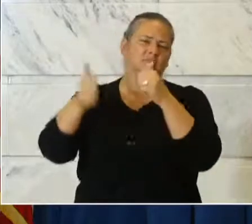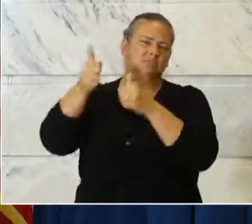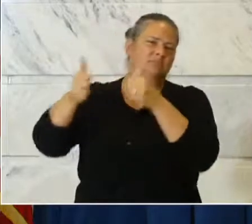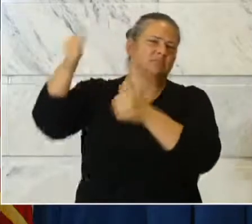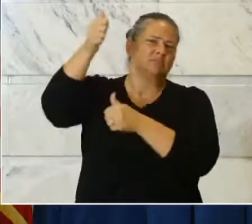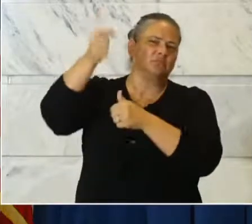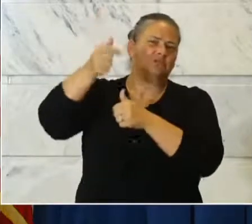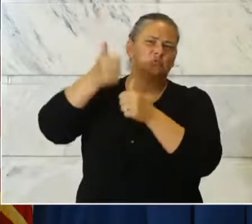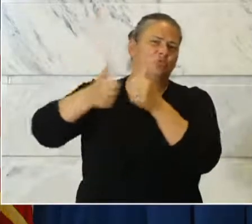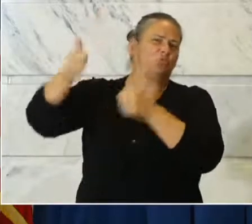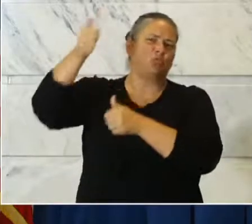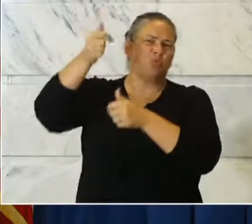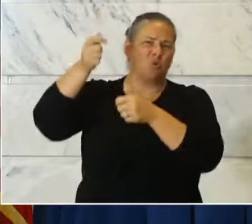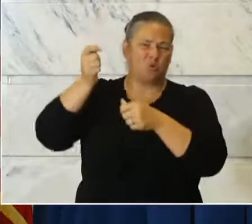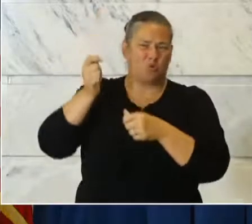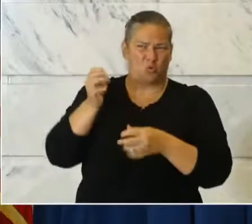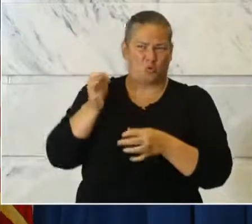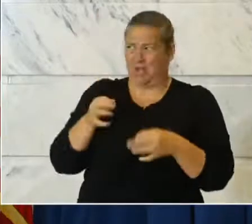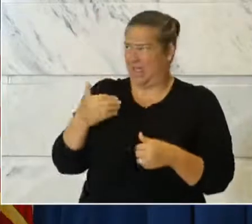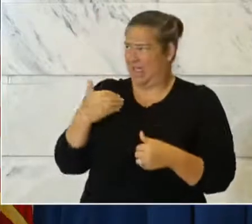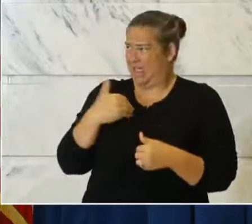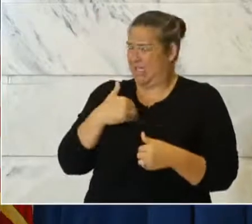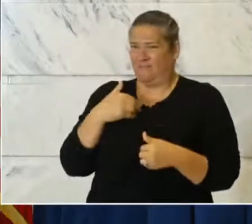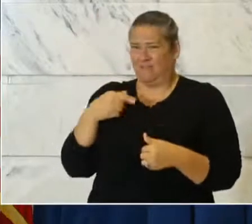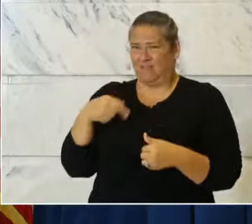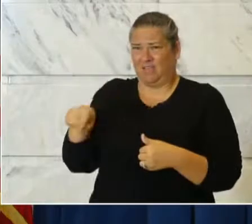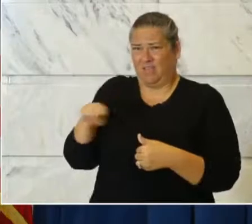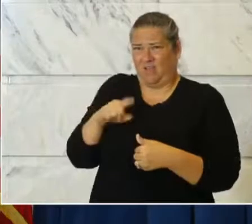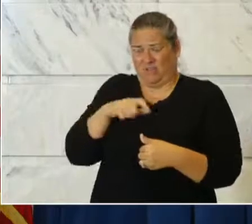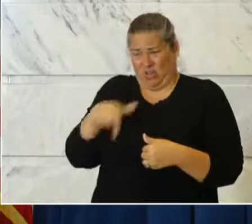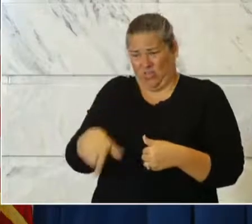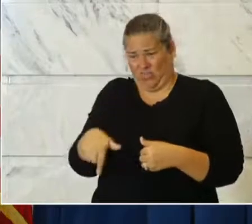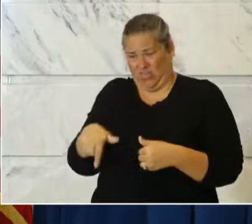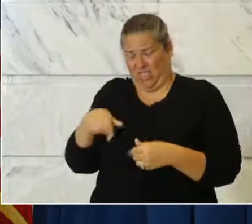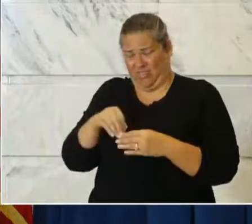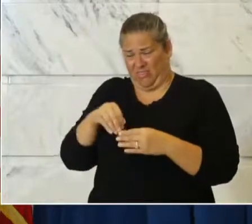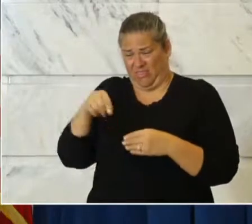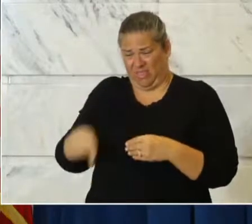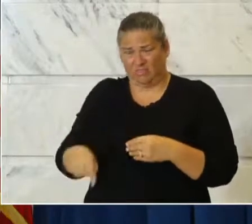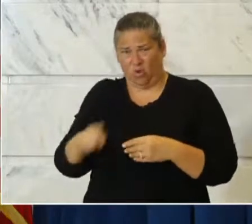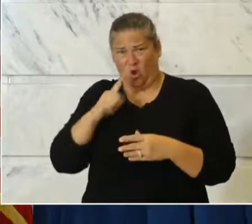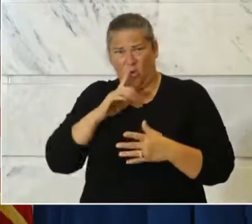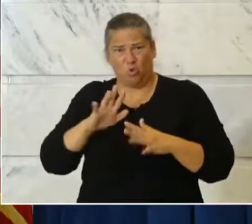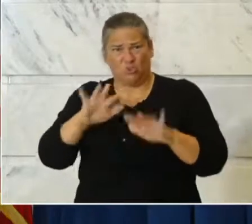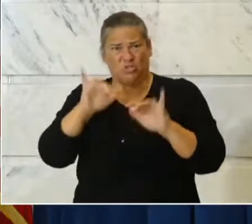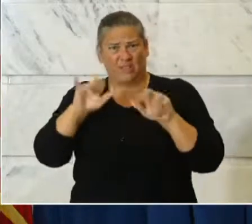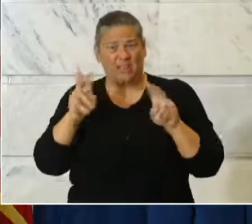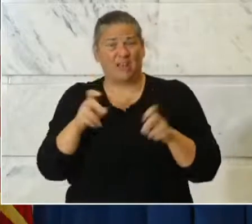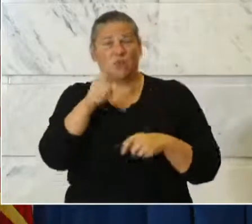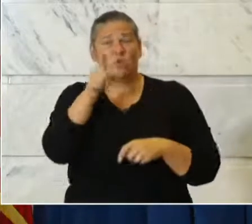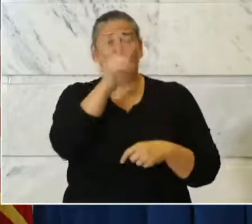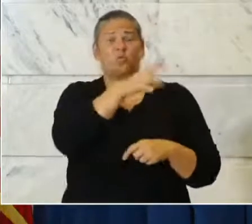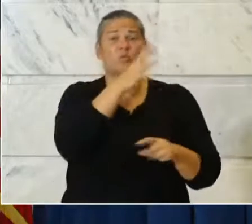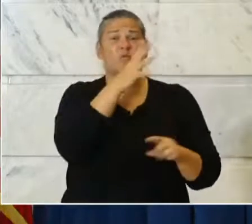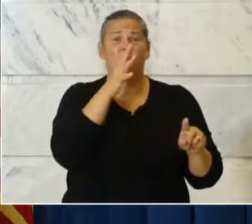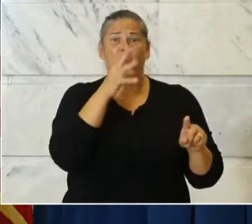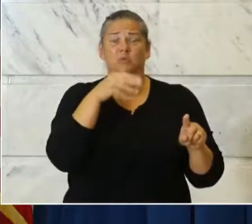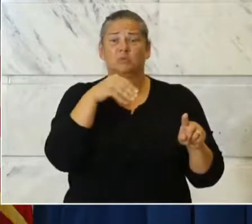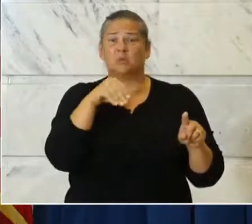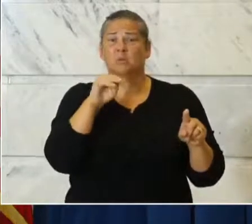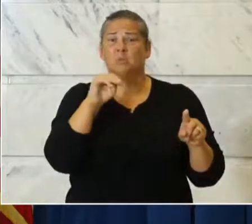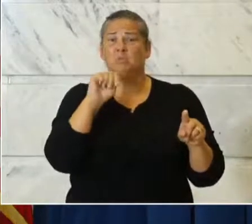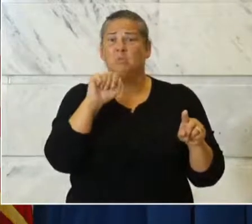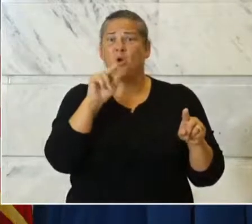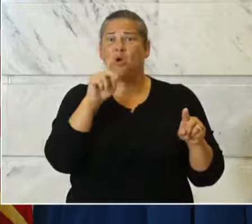there are constitutional officers in this building that are pushing it. They want you to go to a farmer's market where there are no restrictions, meaning you're going to get